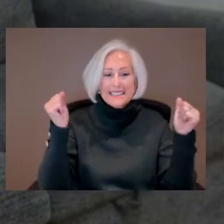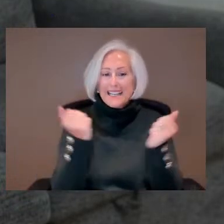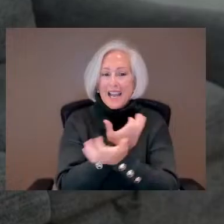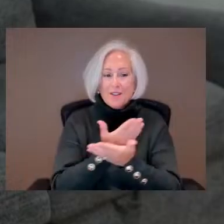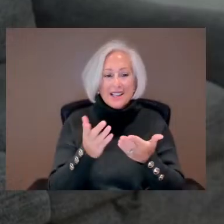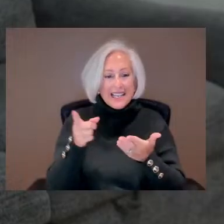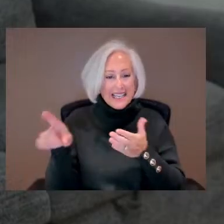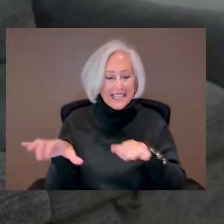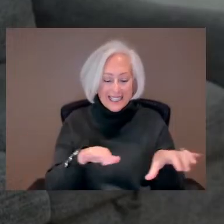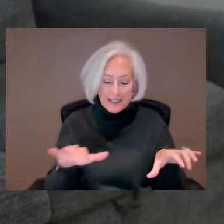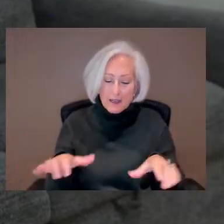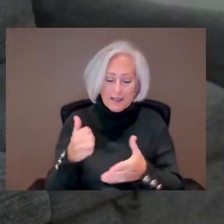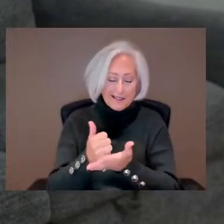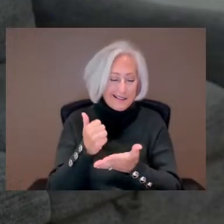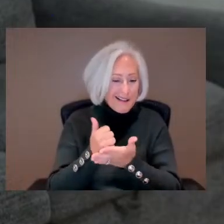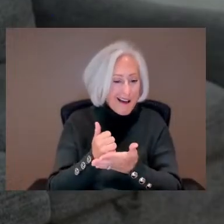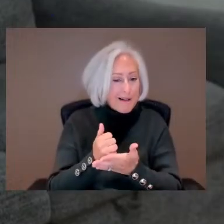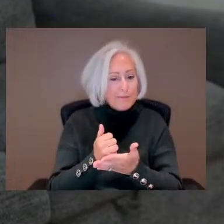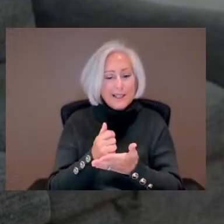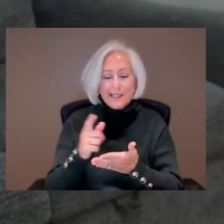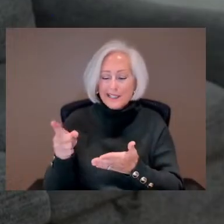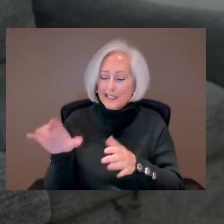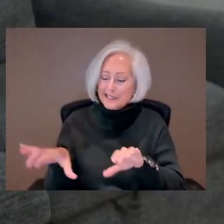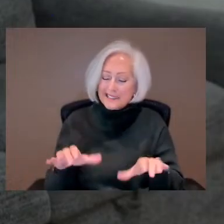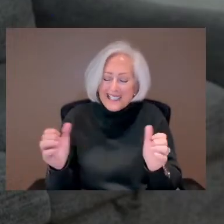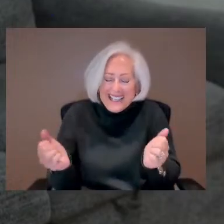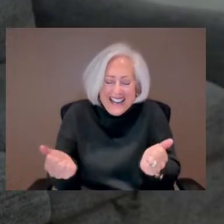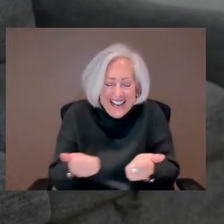with, and he's done it all while I've been in